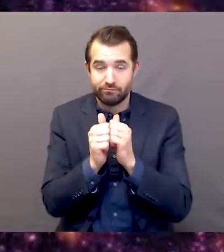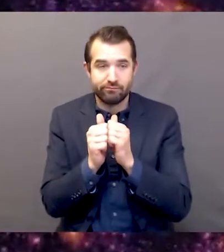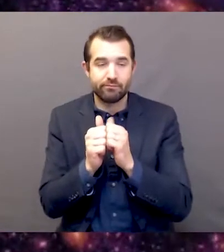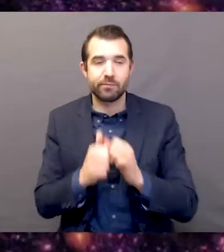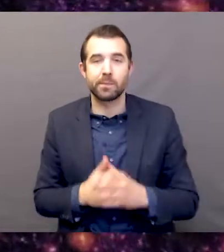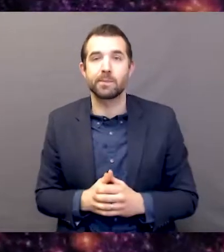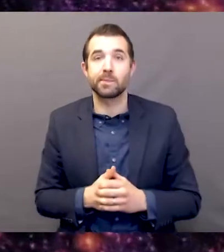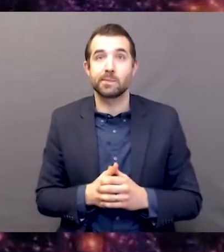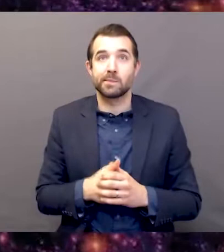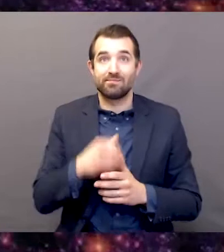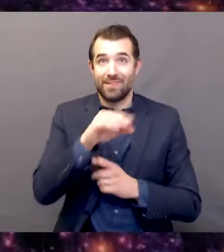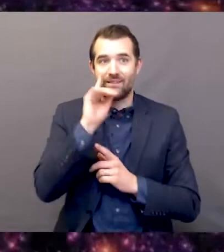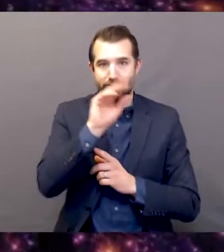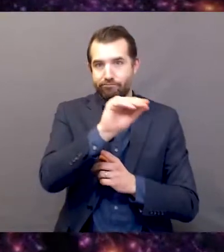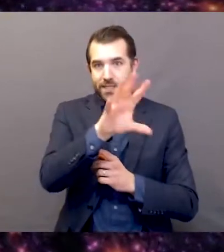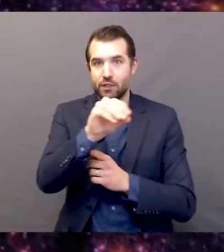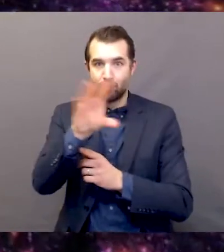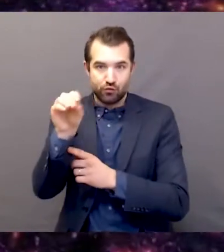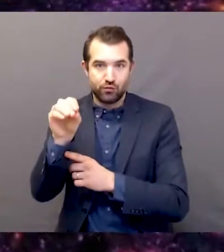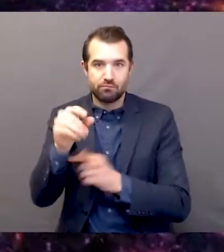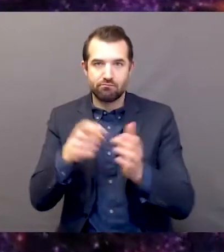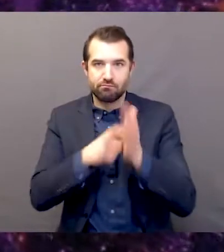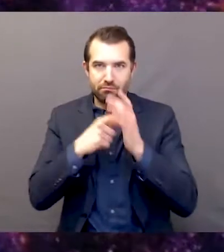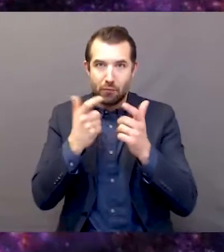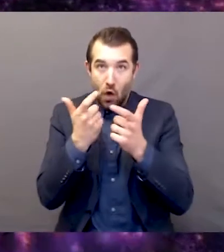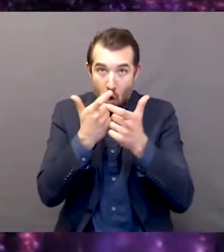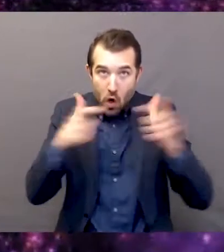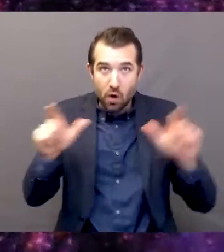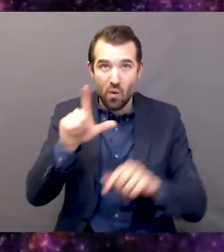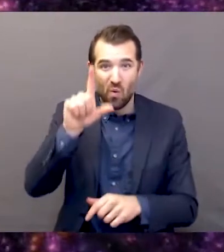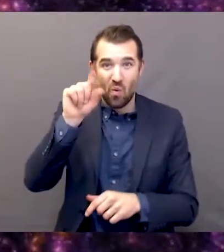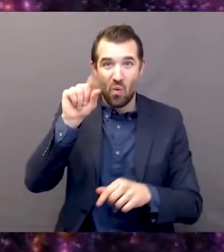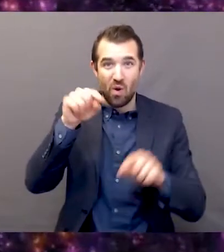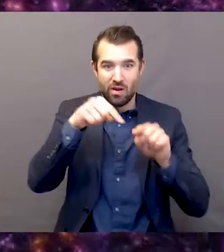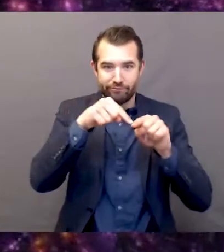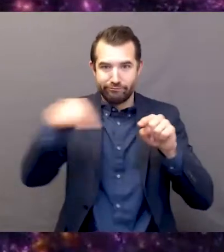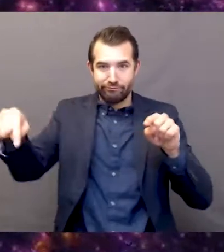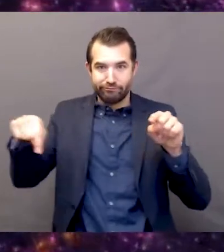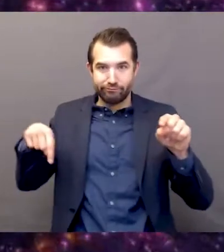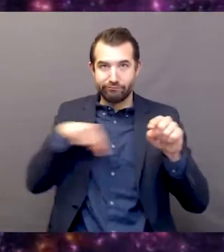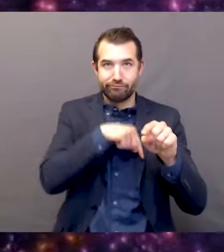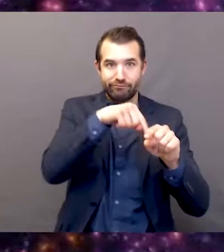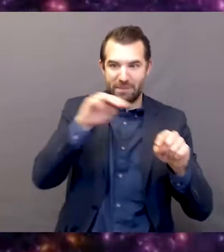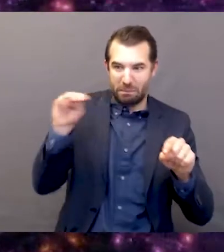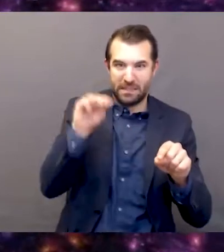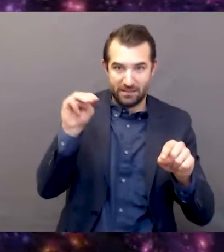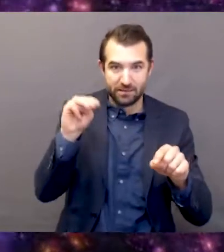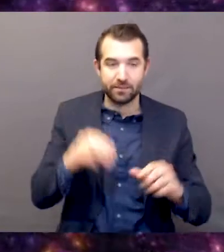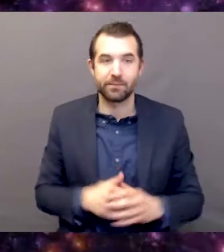mirrors are all grazing incidence optics, you need this huge area of 20 square meters, which has been coated with iridium to improve the